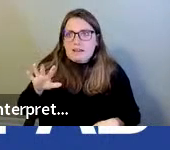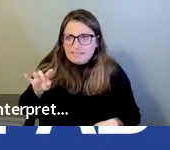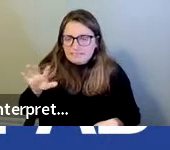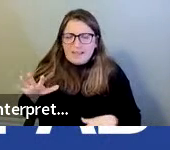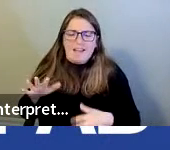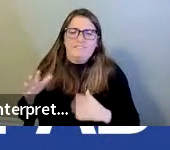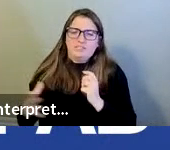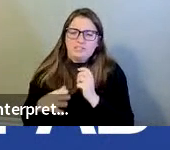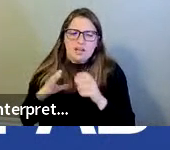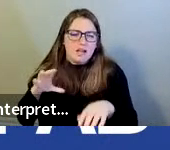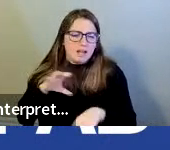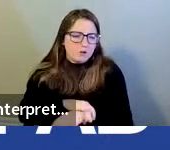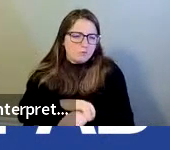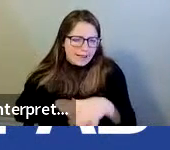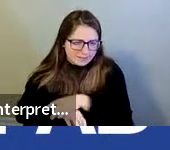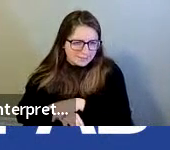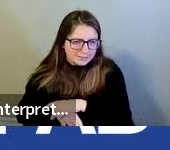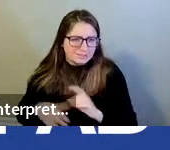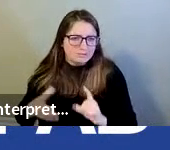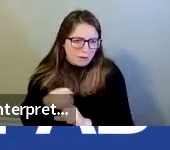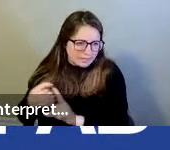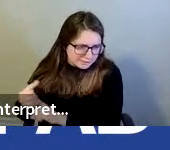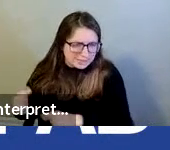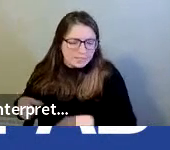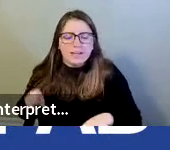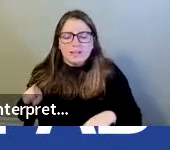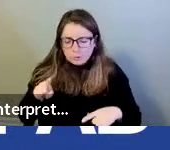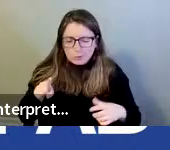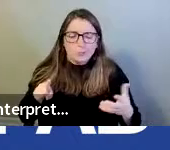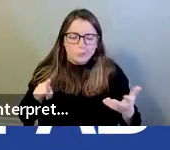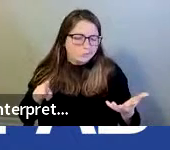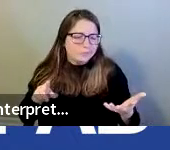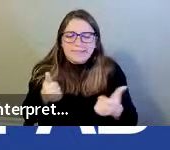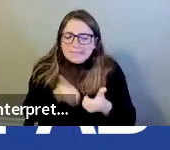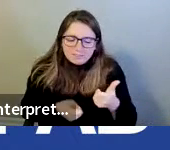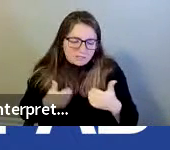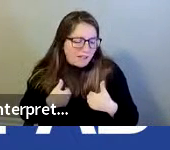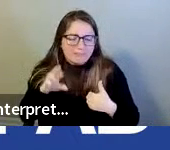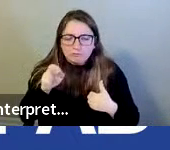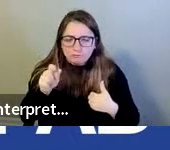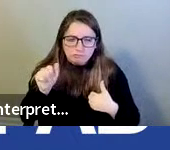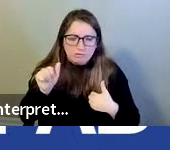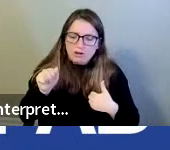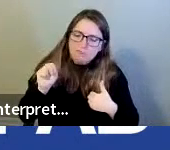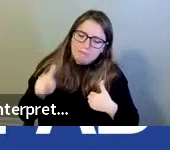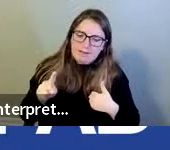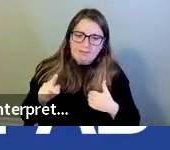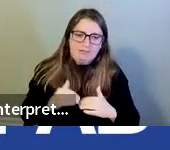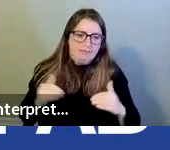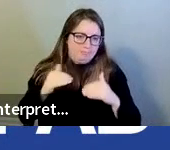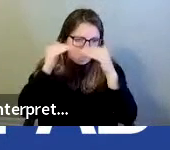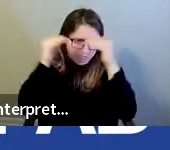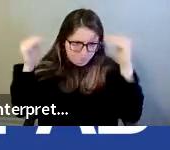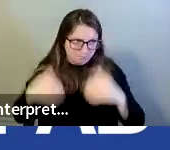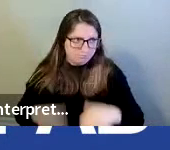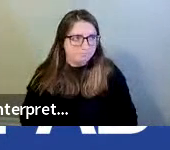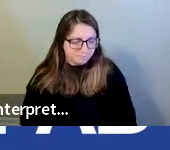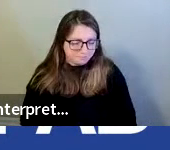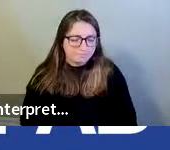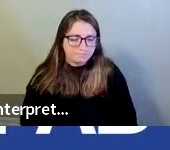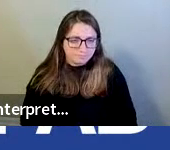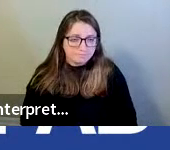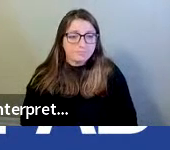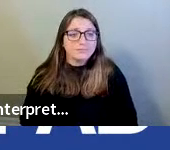general orders have been individually ranked. There are presumptive outcomes instead of